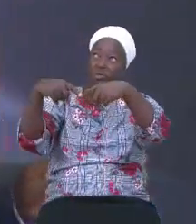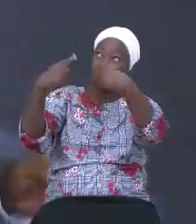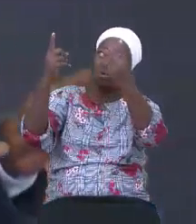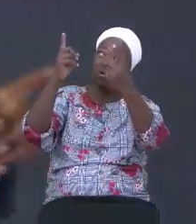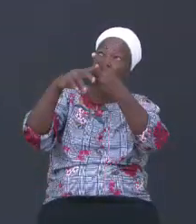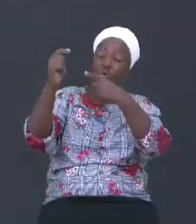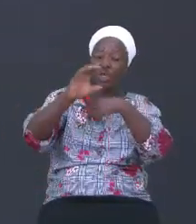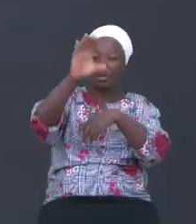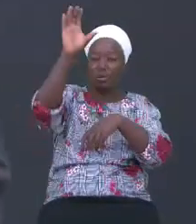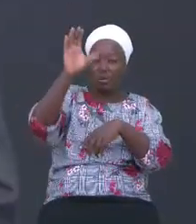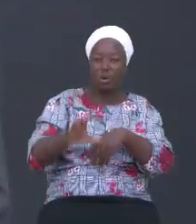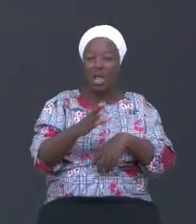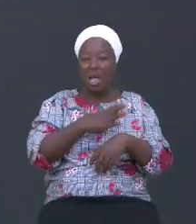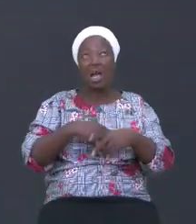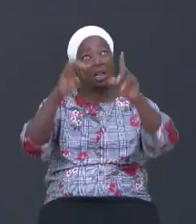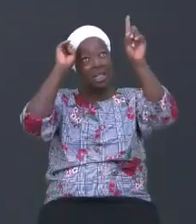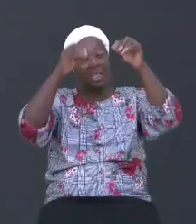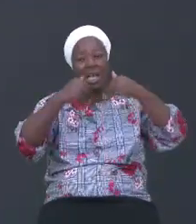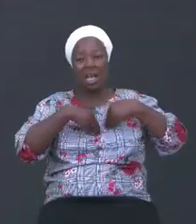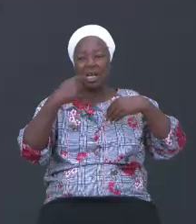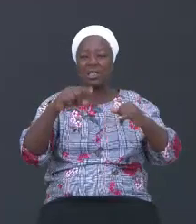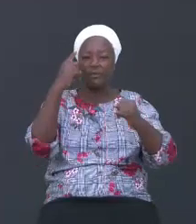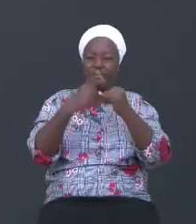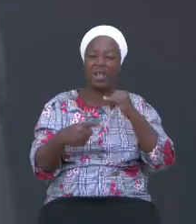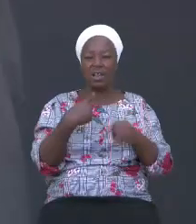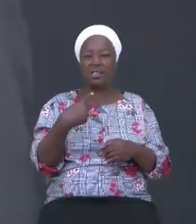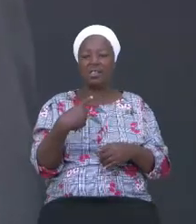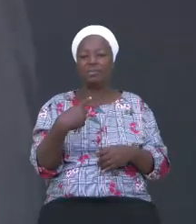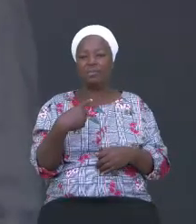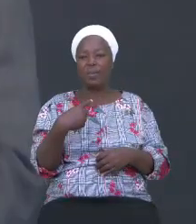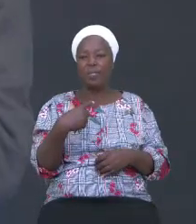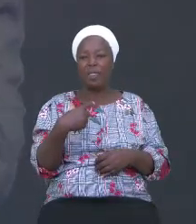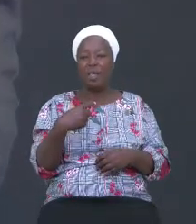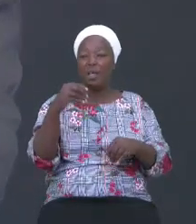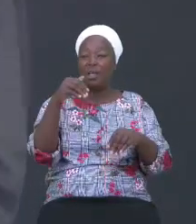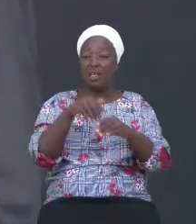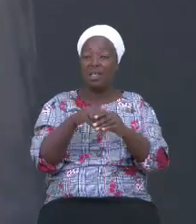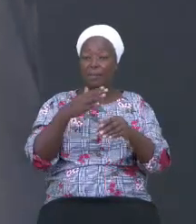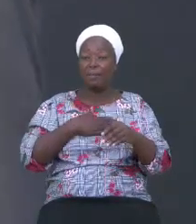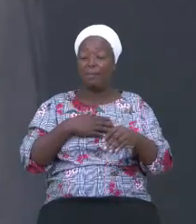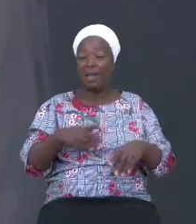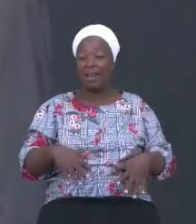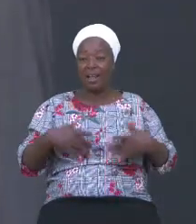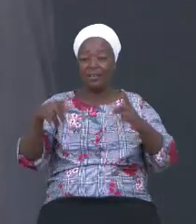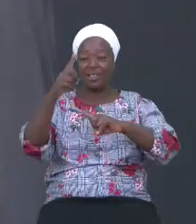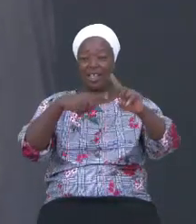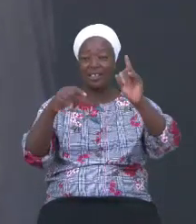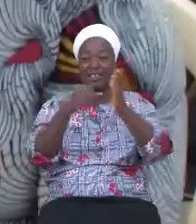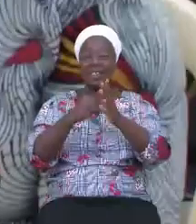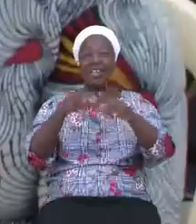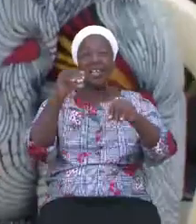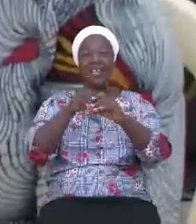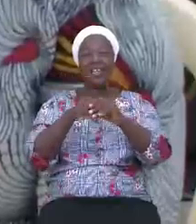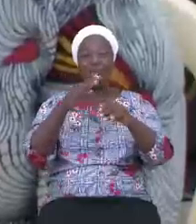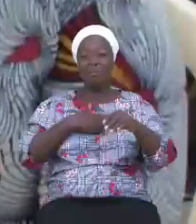the cross and he has the final say. In my life, he has the final